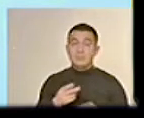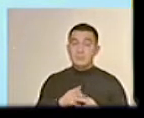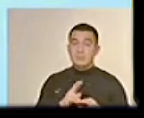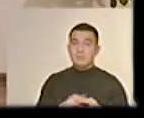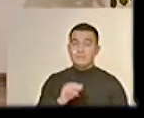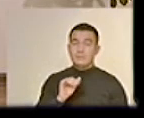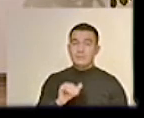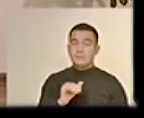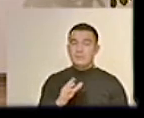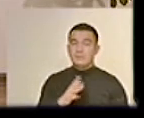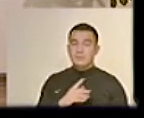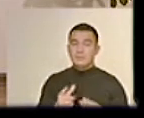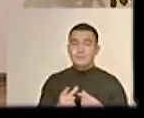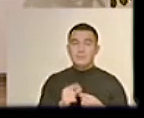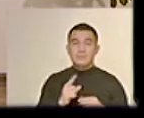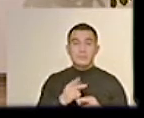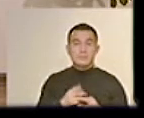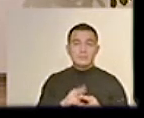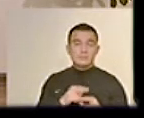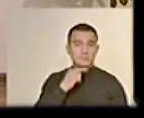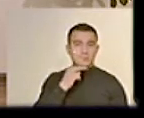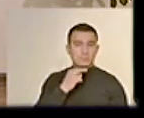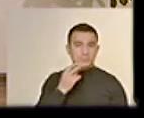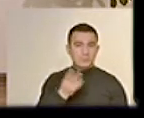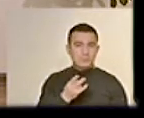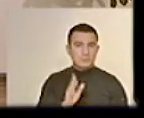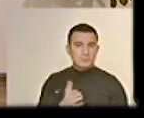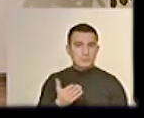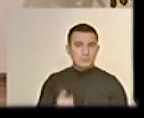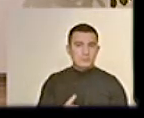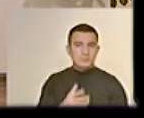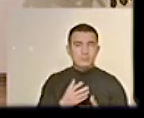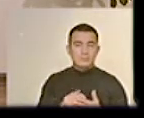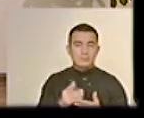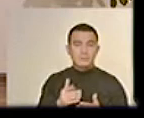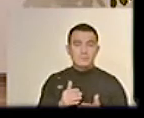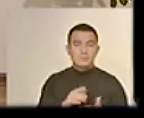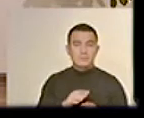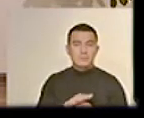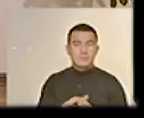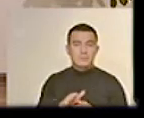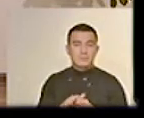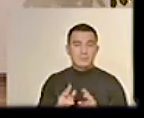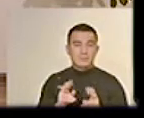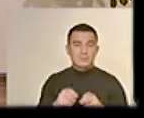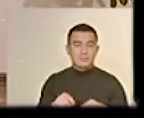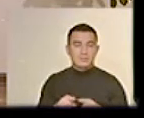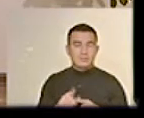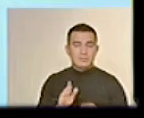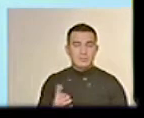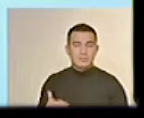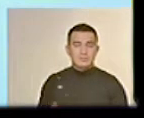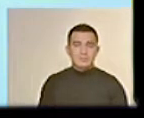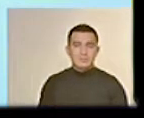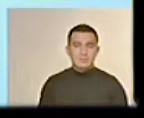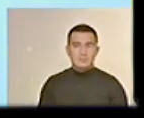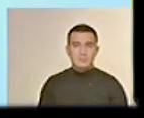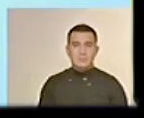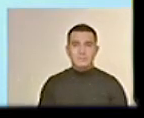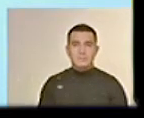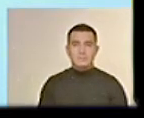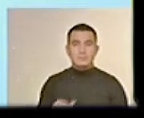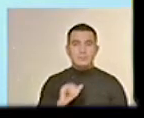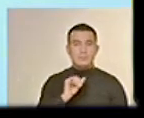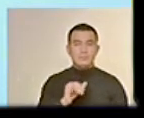topshirig'ini bajarishda nimaga ahamiyat beramiz? Demak, vazifani quyidagicha bajarib olamiz. Bizda